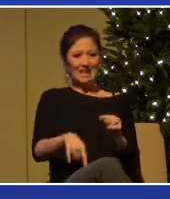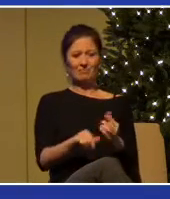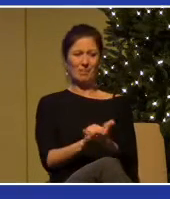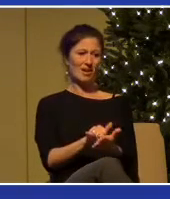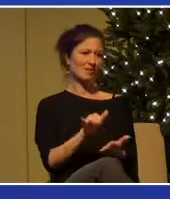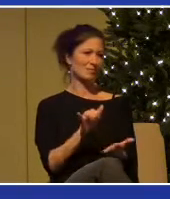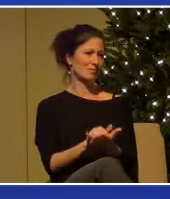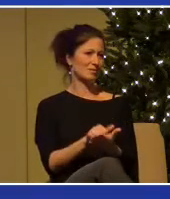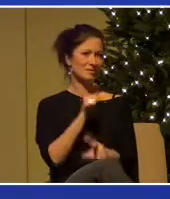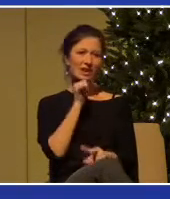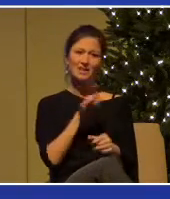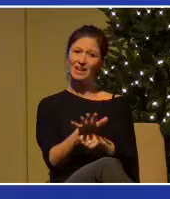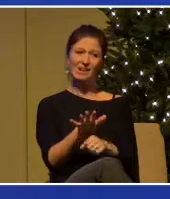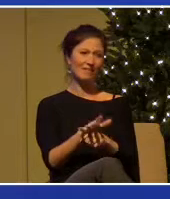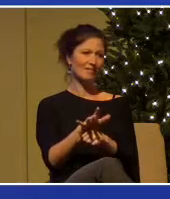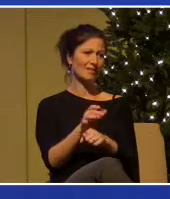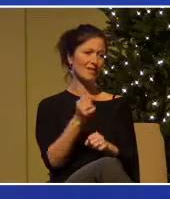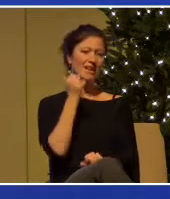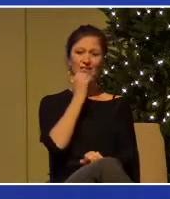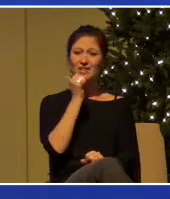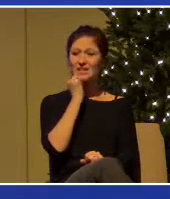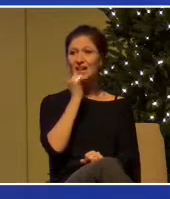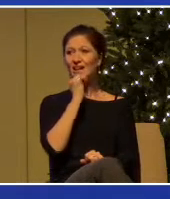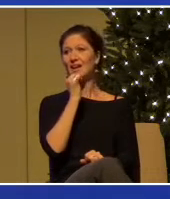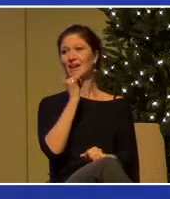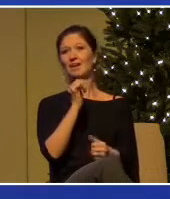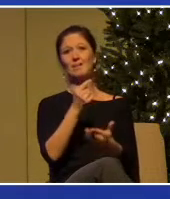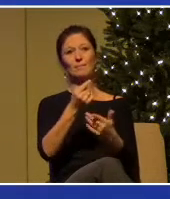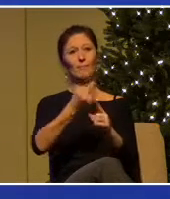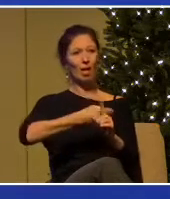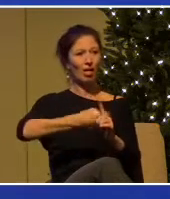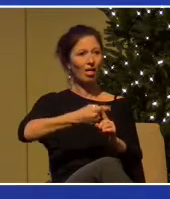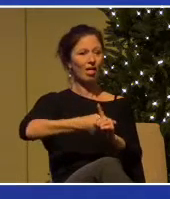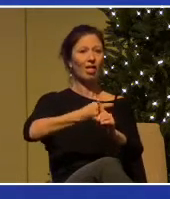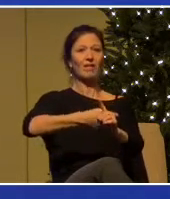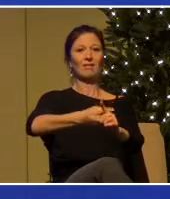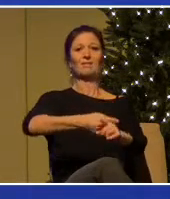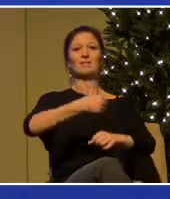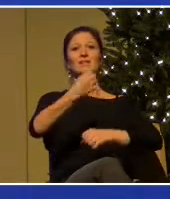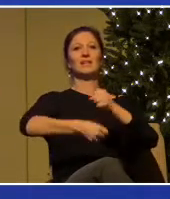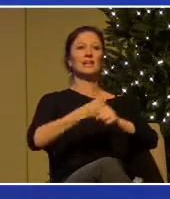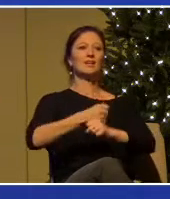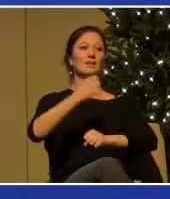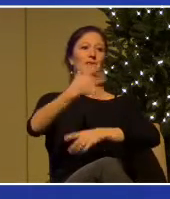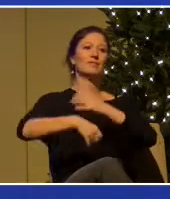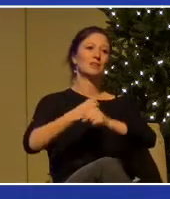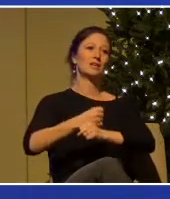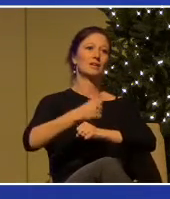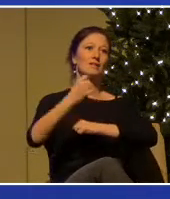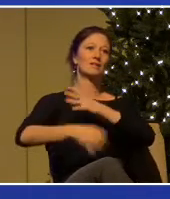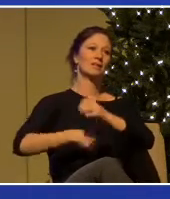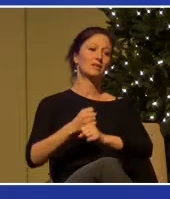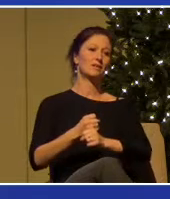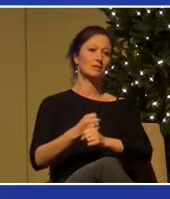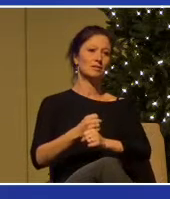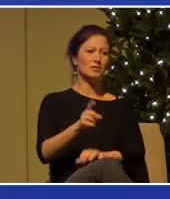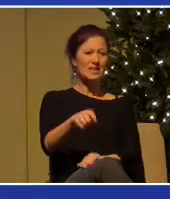day after day after day, year after year, century after century. Something else is